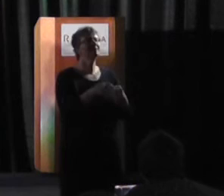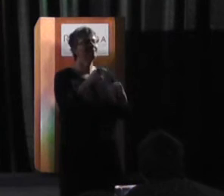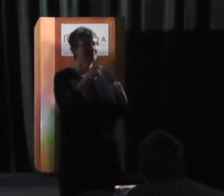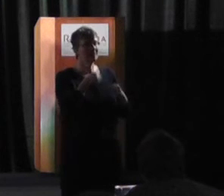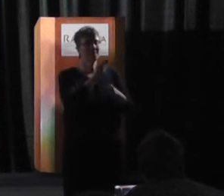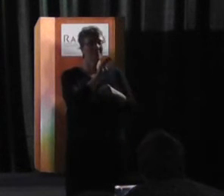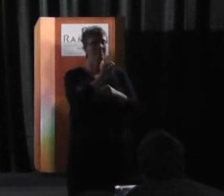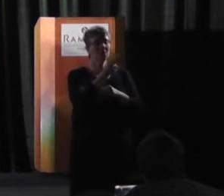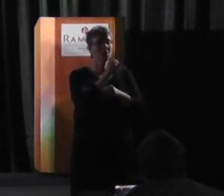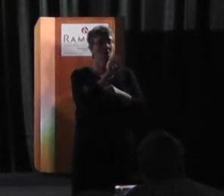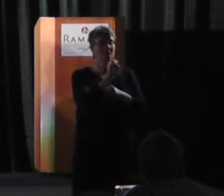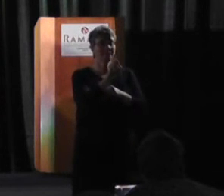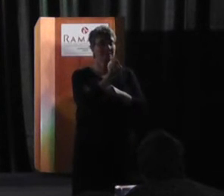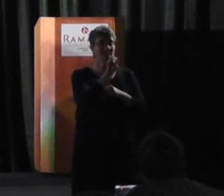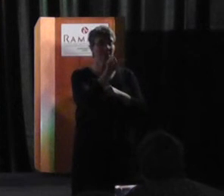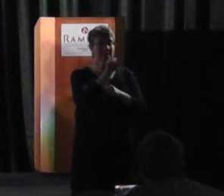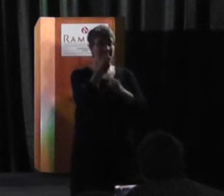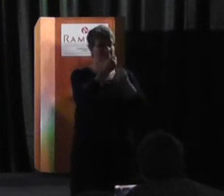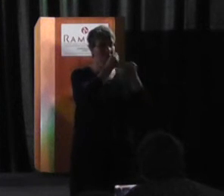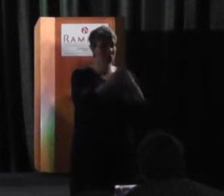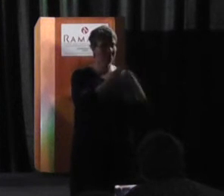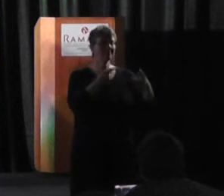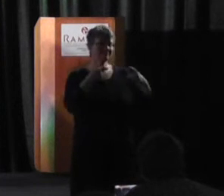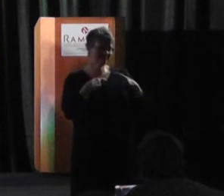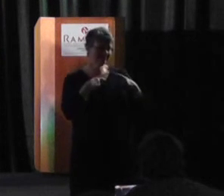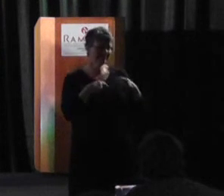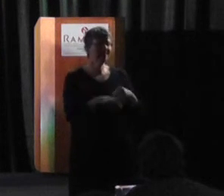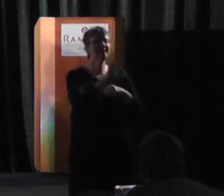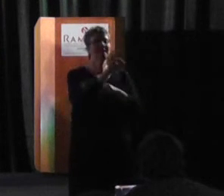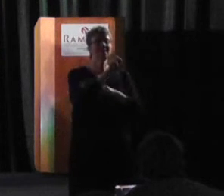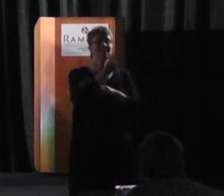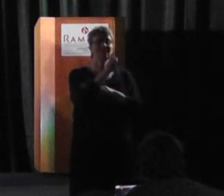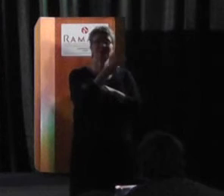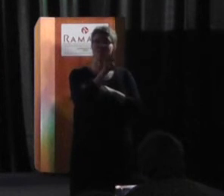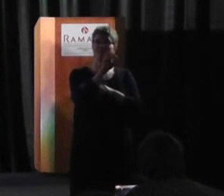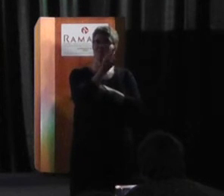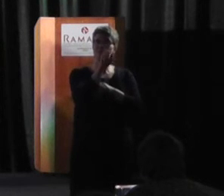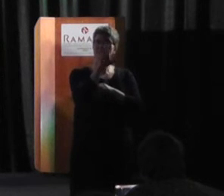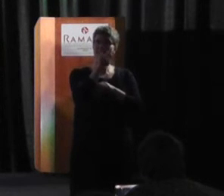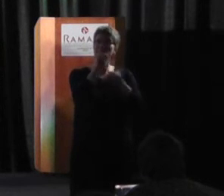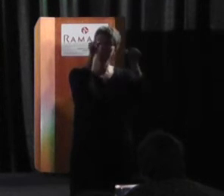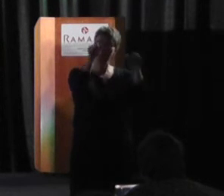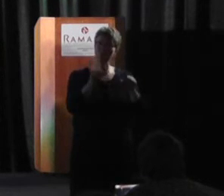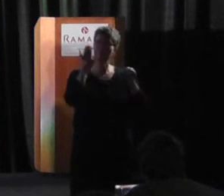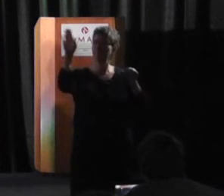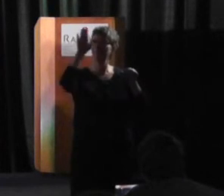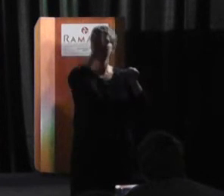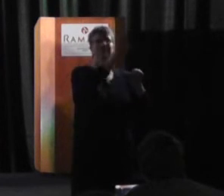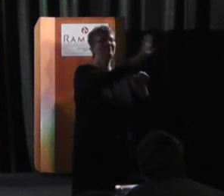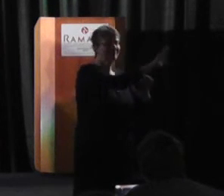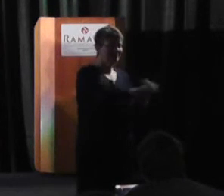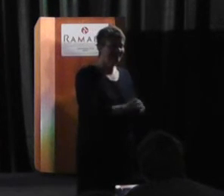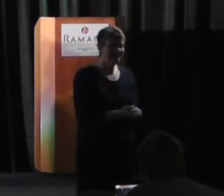Ali retired from boxing. Farrah Fawcett was on many, many bedroom walls. And on February 25th,